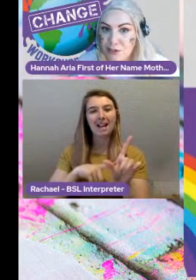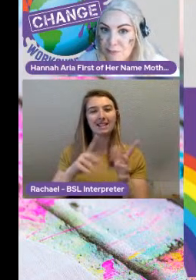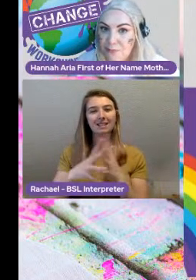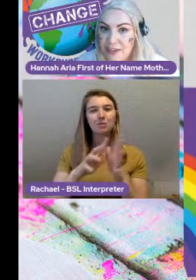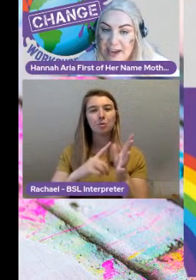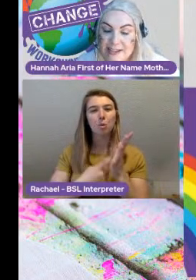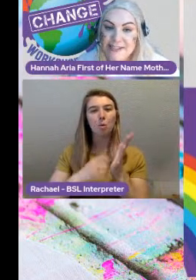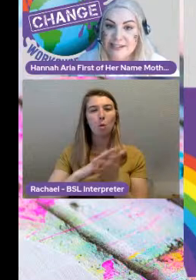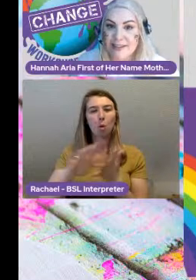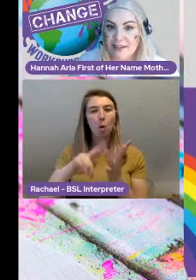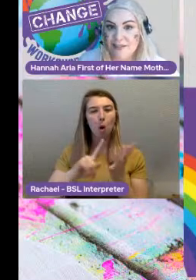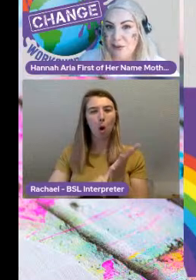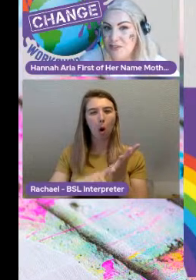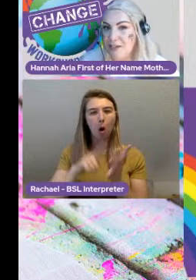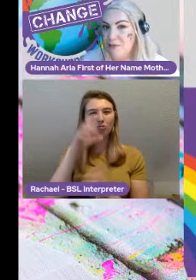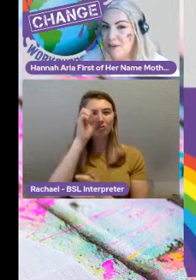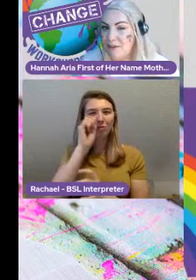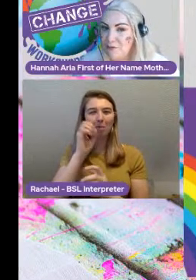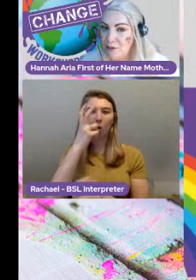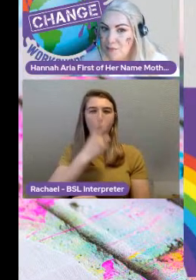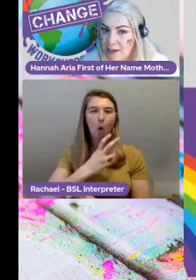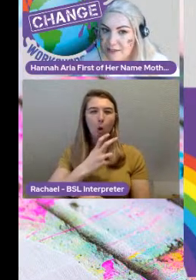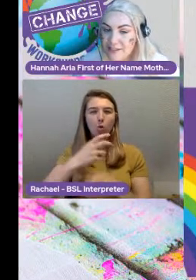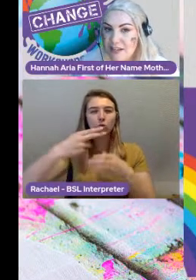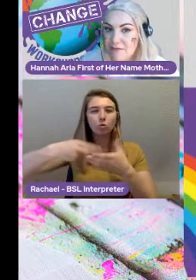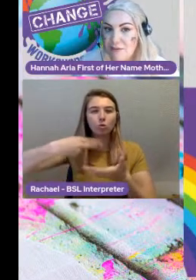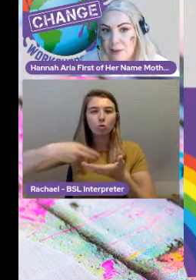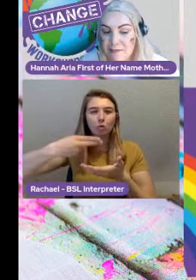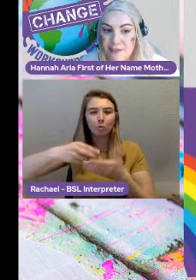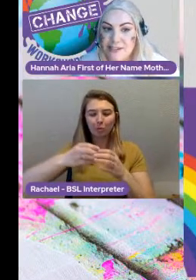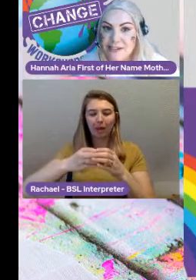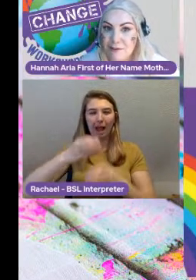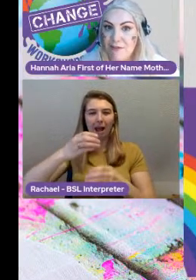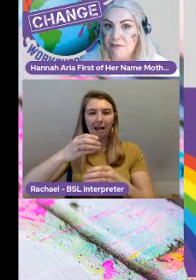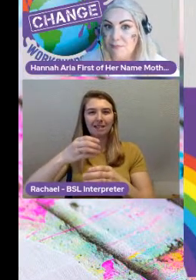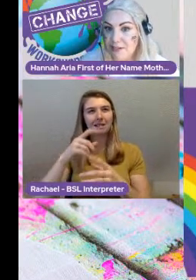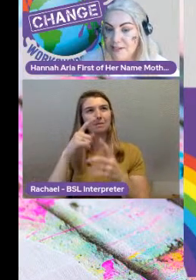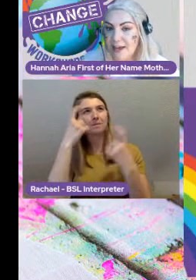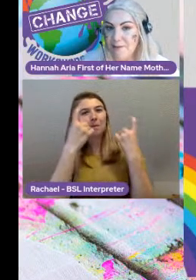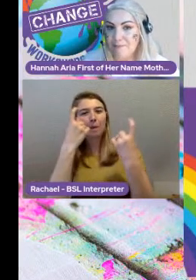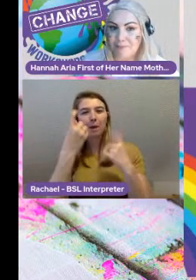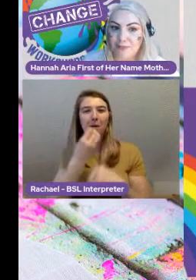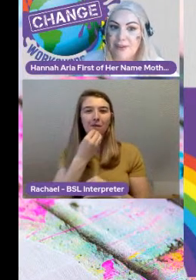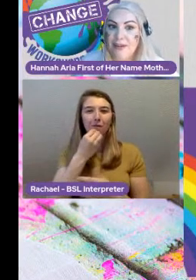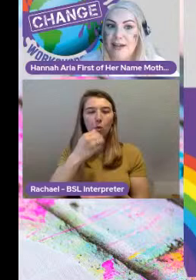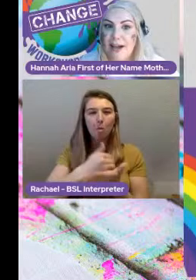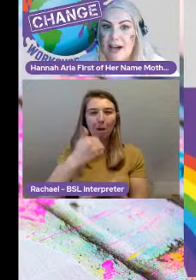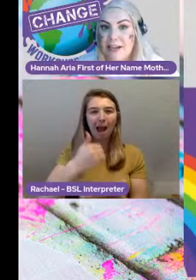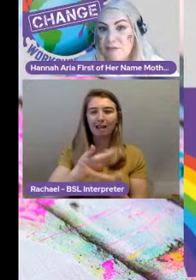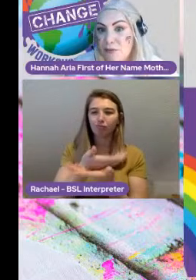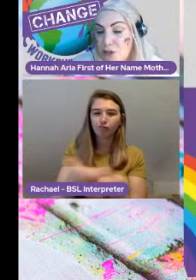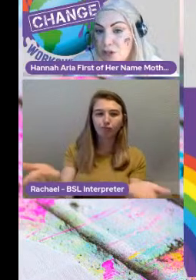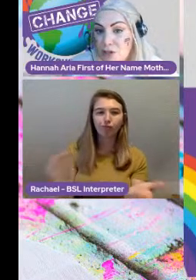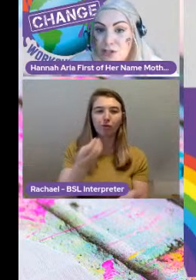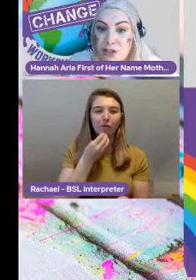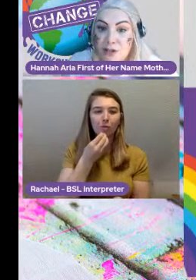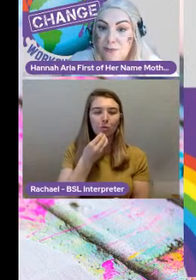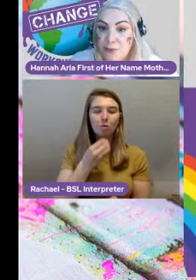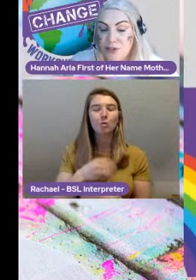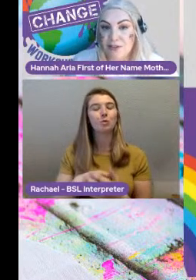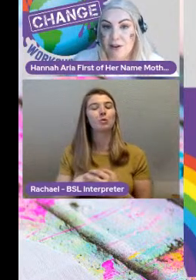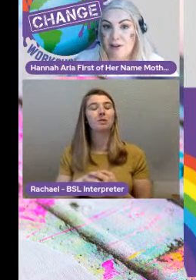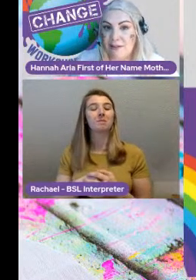Campbell soup cans and the concept around food banks, just to give you a bit of an idea if you've missed that. And if you're new